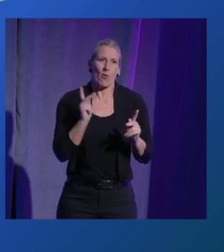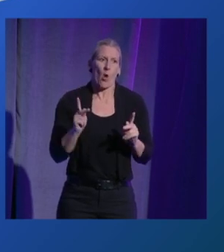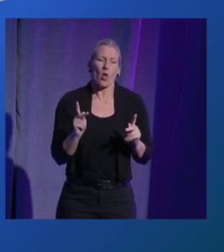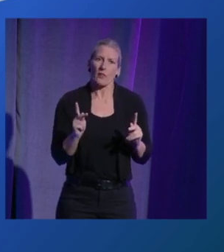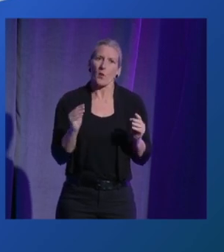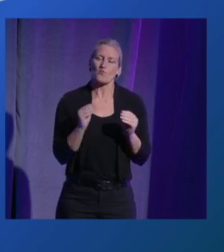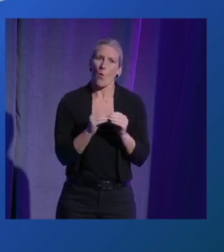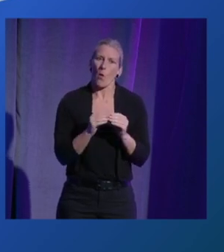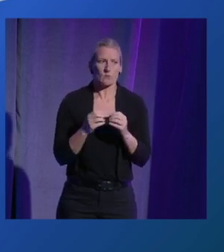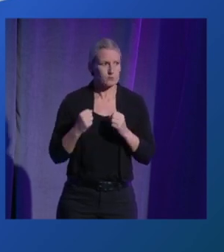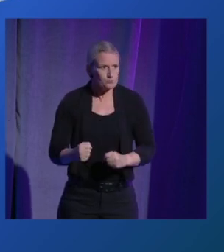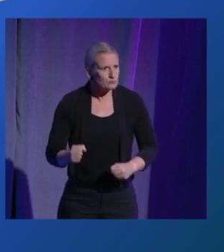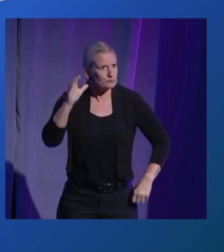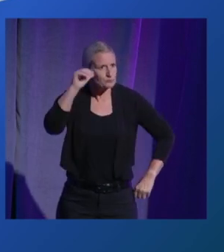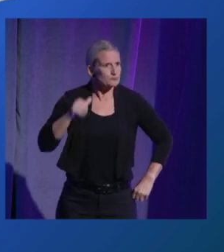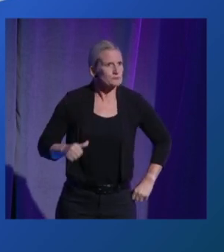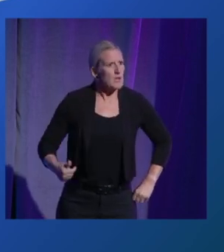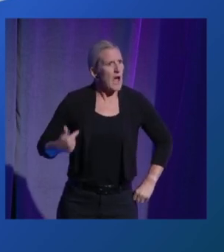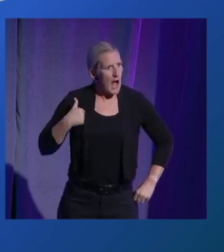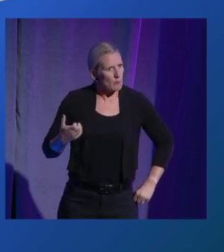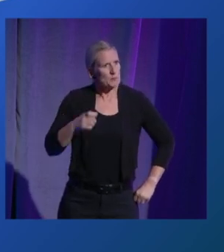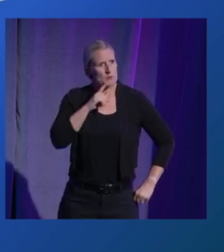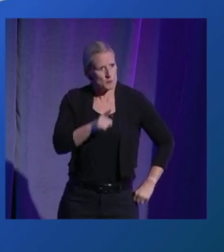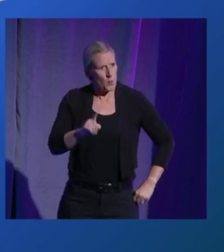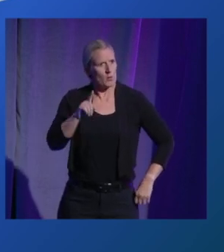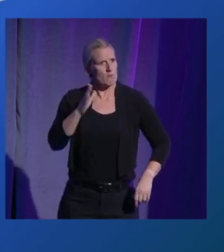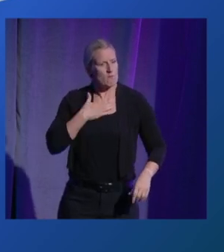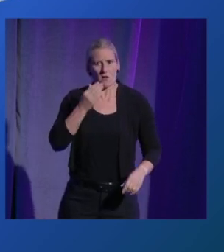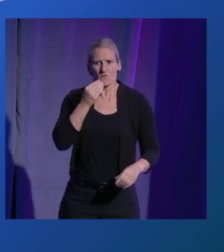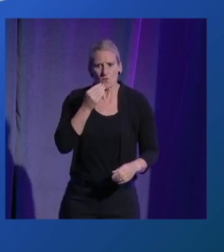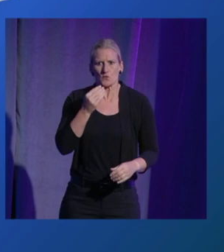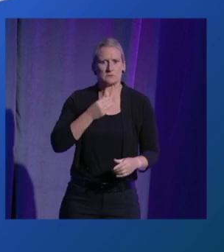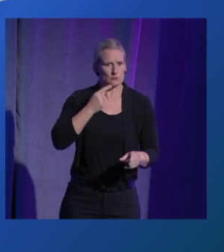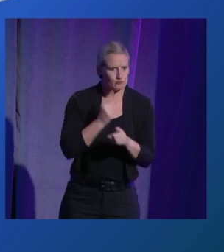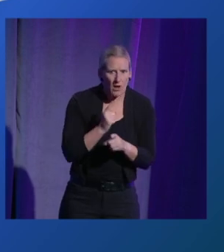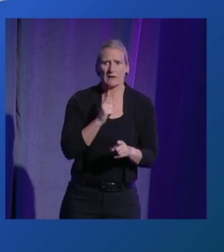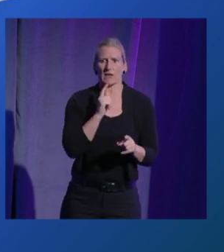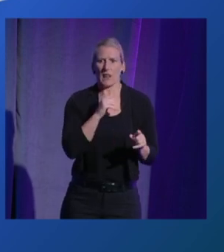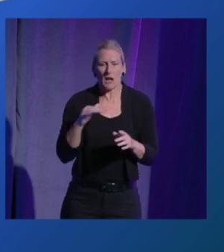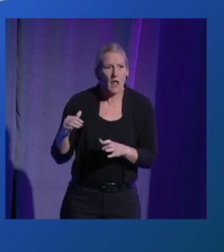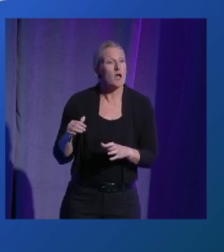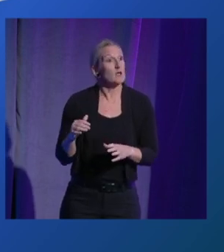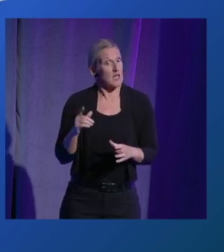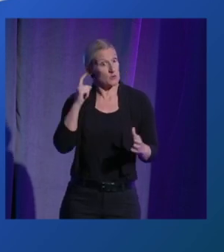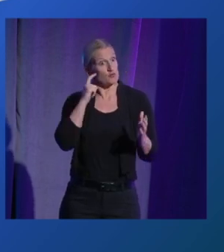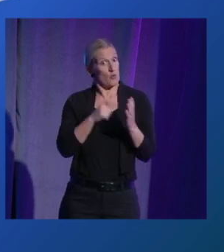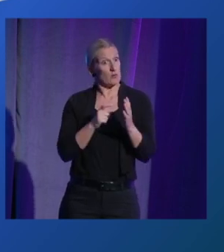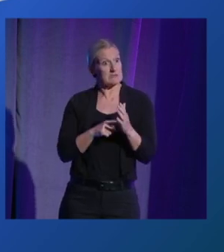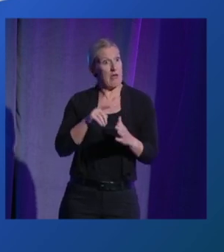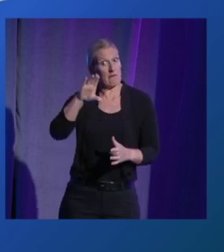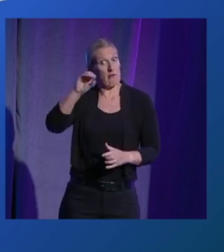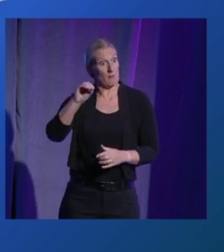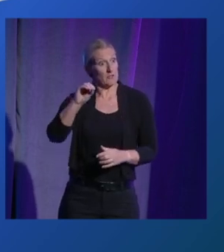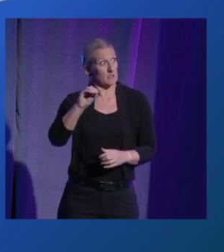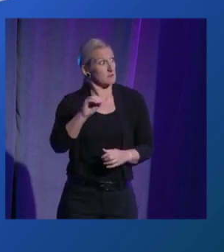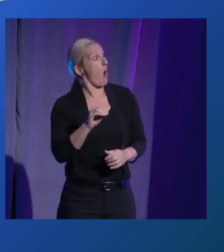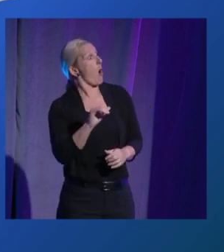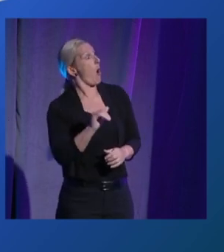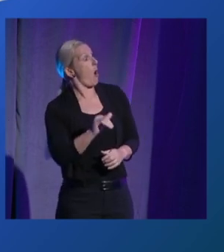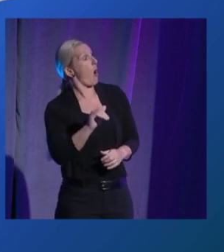much stronger uh you know concern and and care for this and that's what you know I see food companies responding to as well it hasn't yet